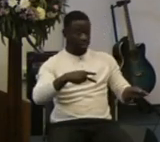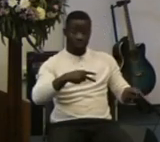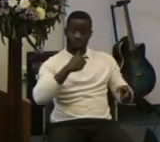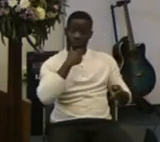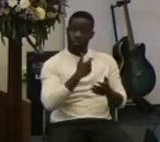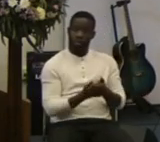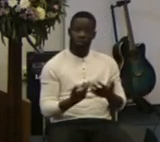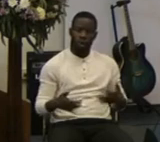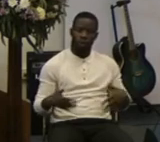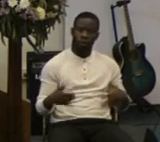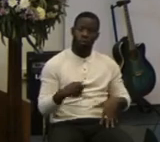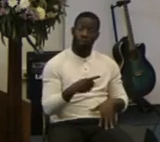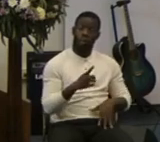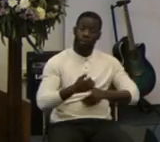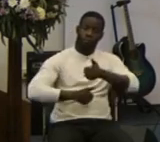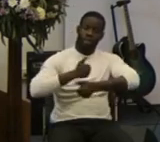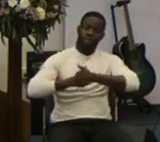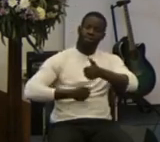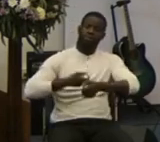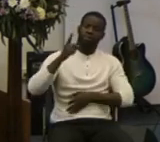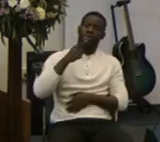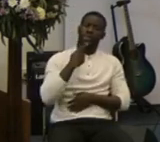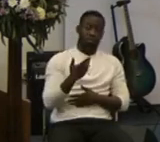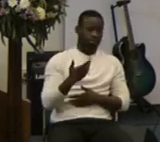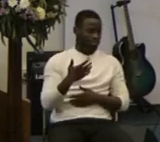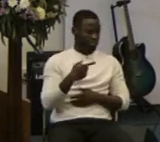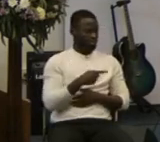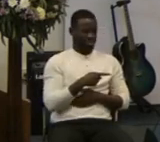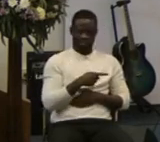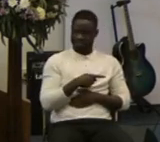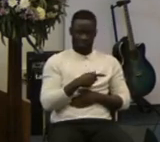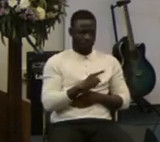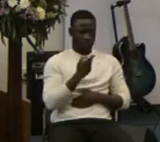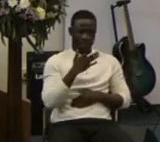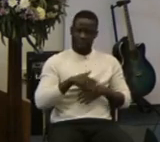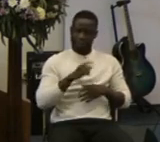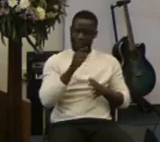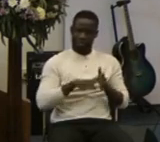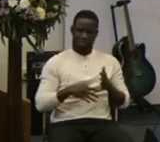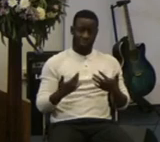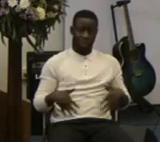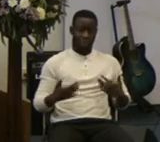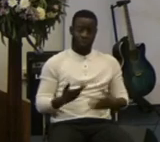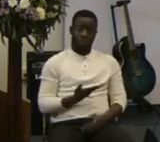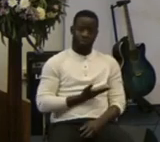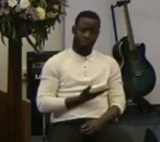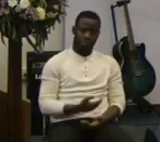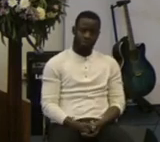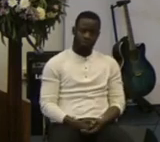amazed everyone, and they praised God, saying, "We have never seen anything like this."